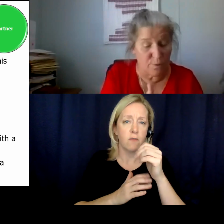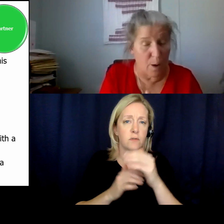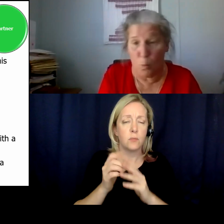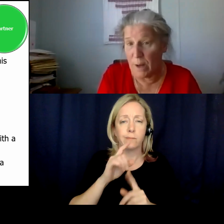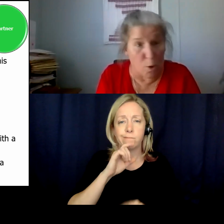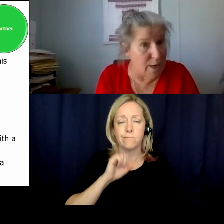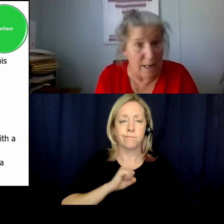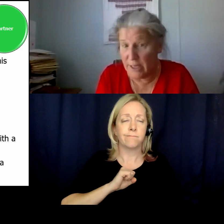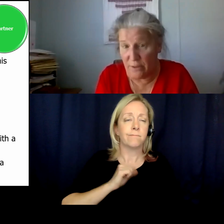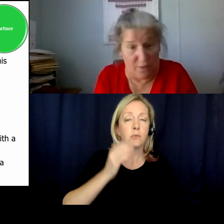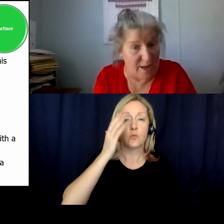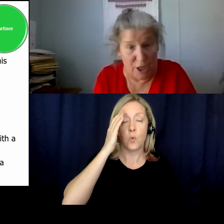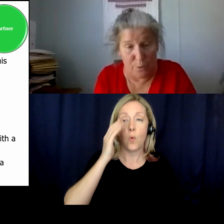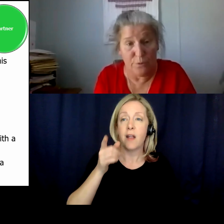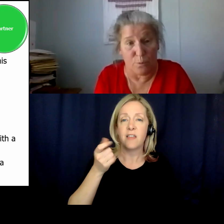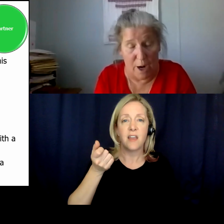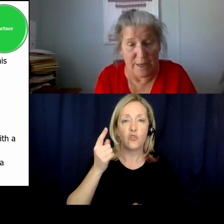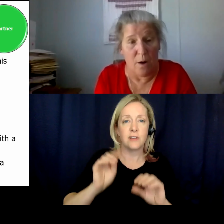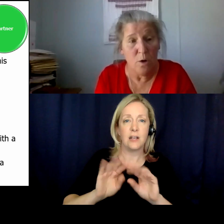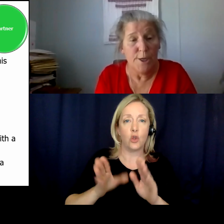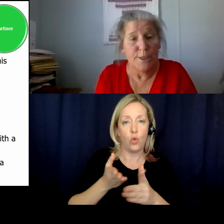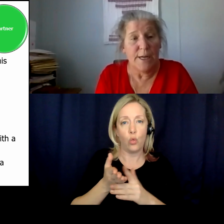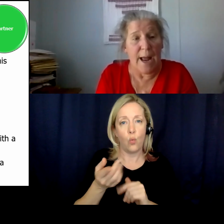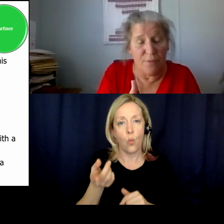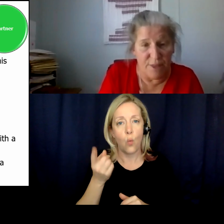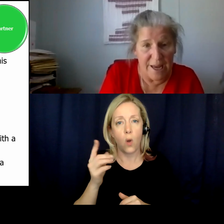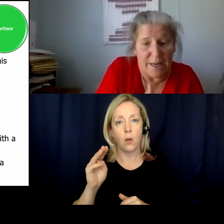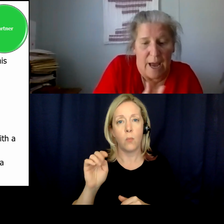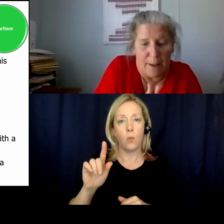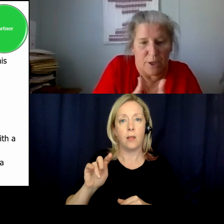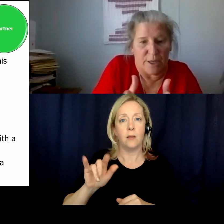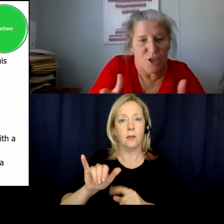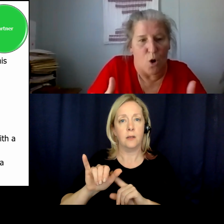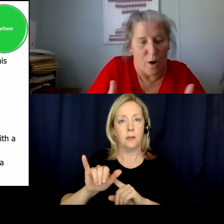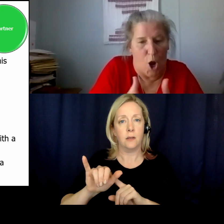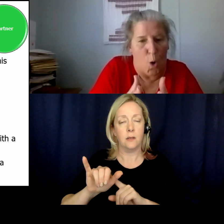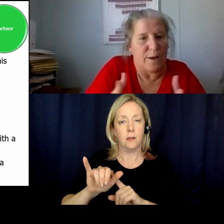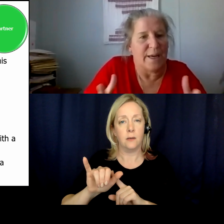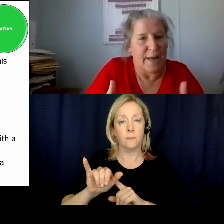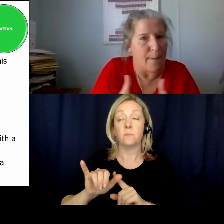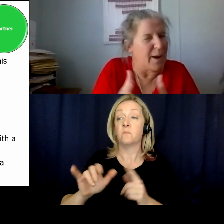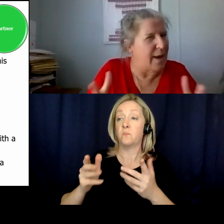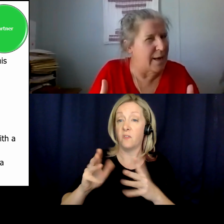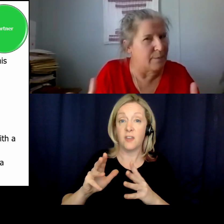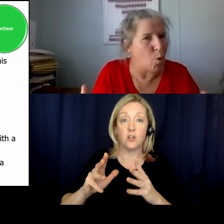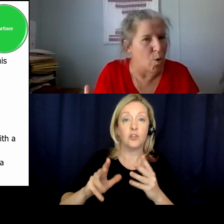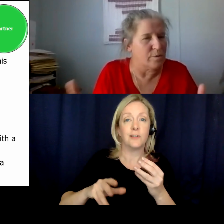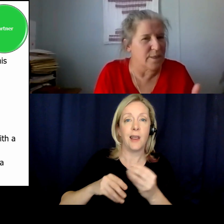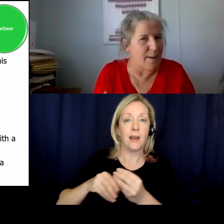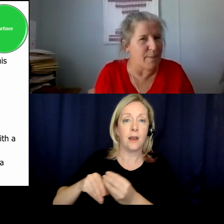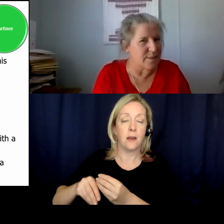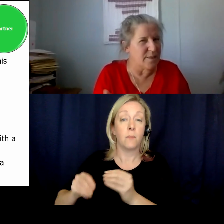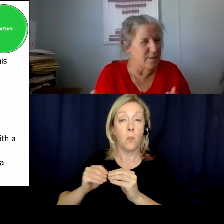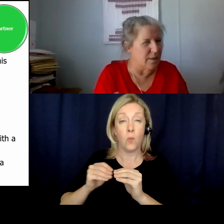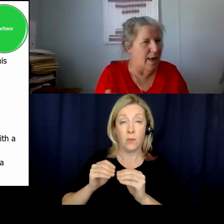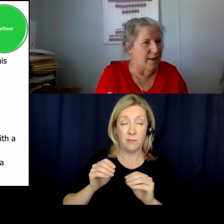understand through that one modality that they use right now. And then I'm going to start opening it up and adding more. Does